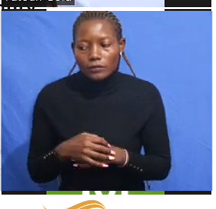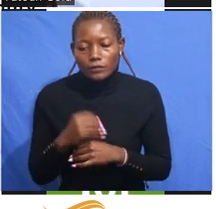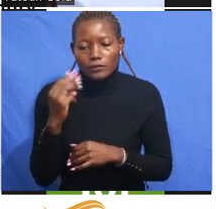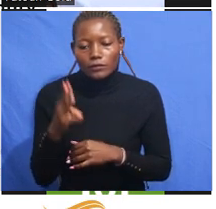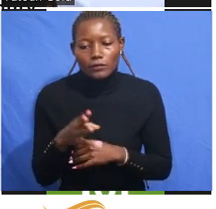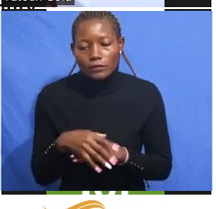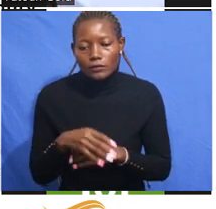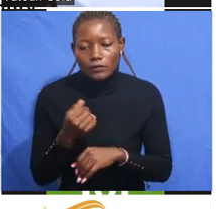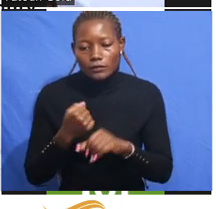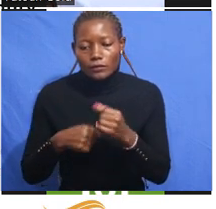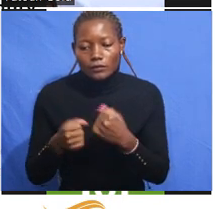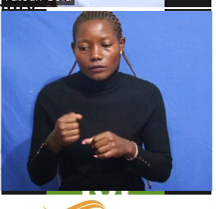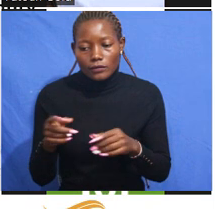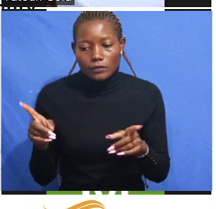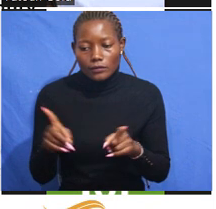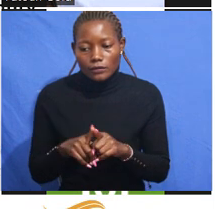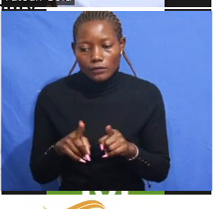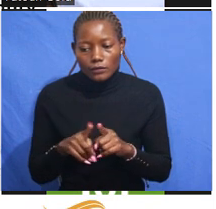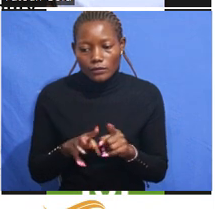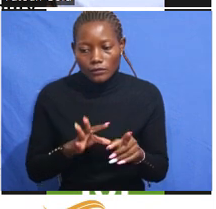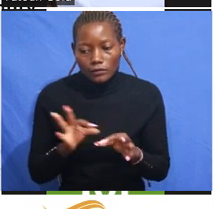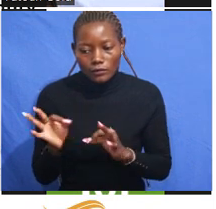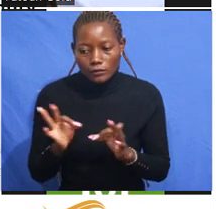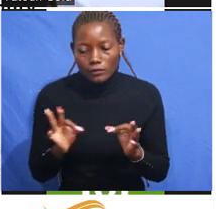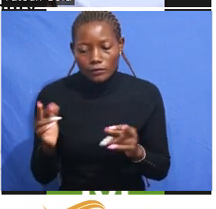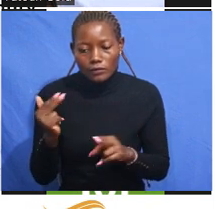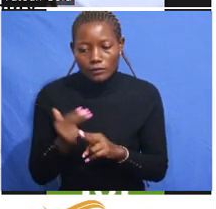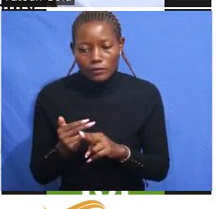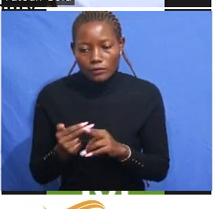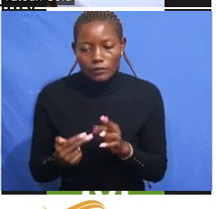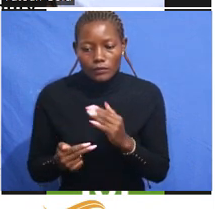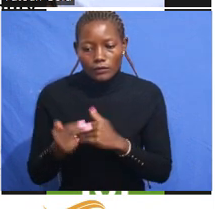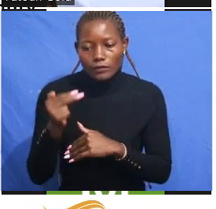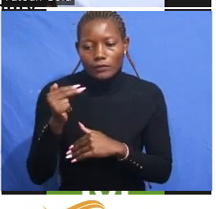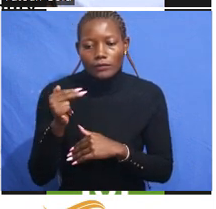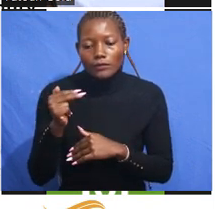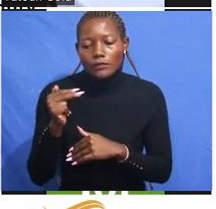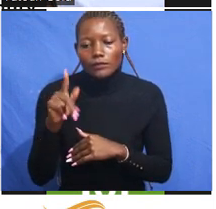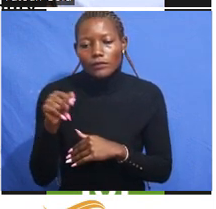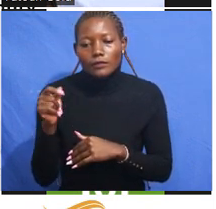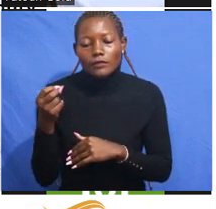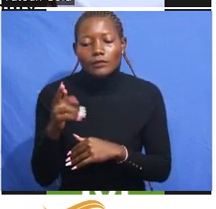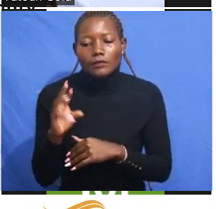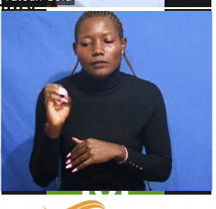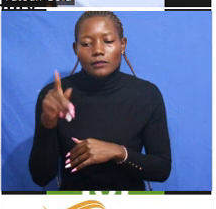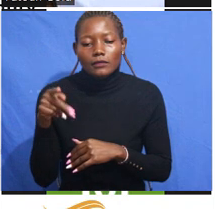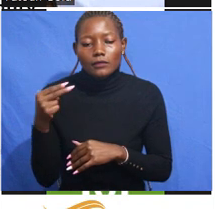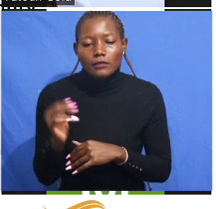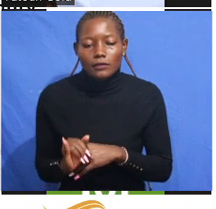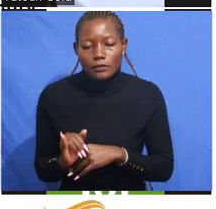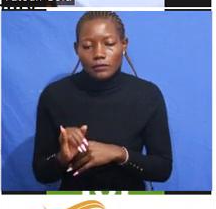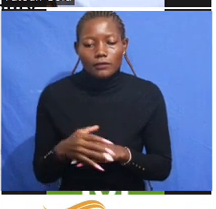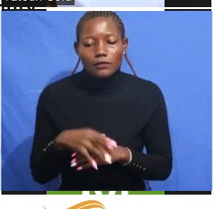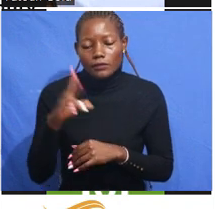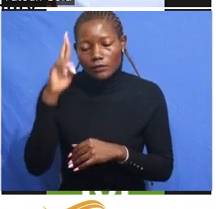react. Muscle size, we call it hypertrophy, long-term effects. And the